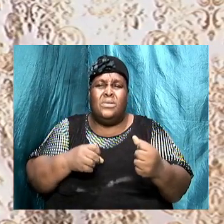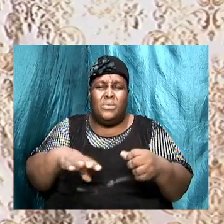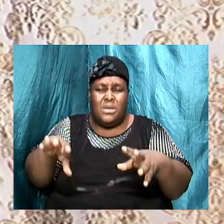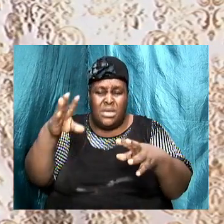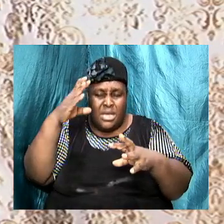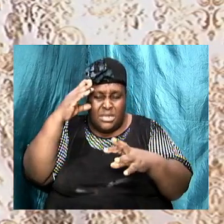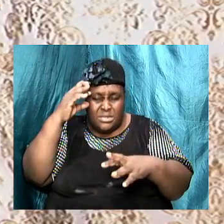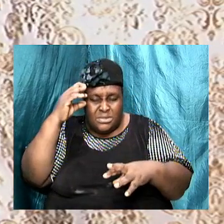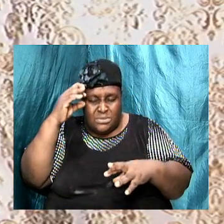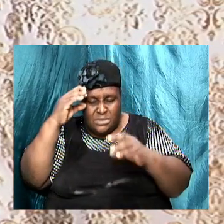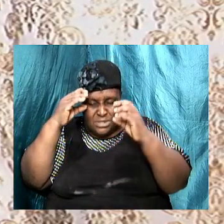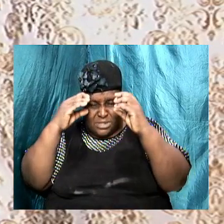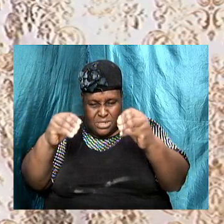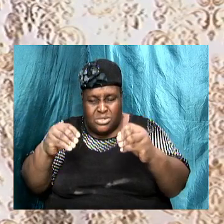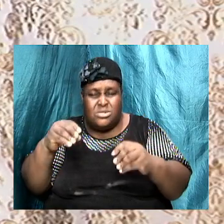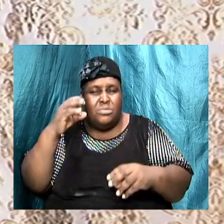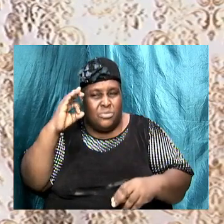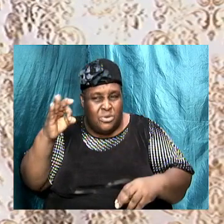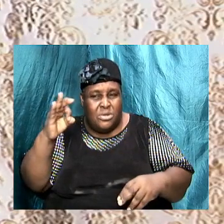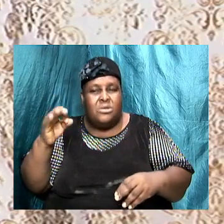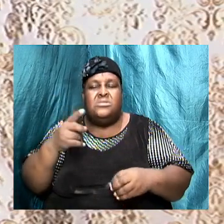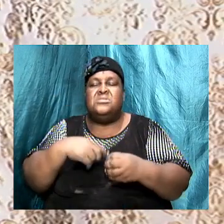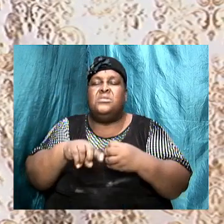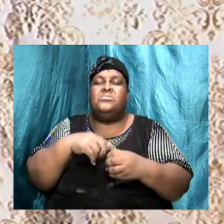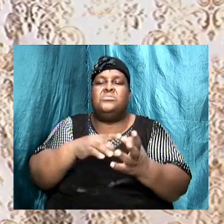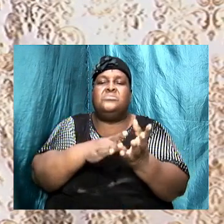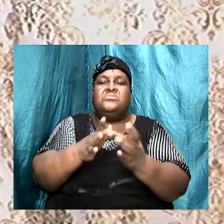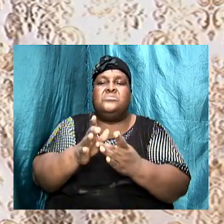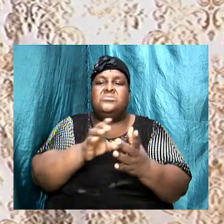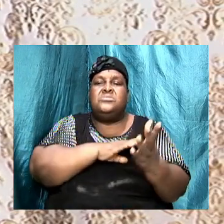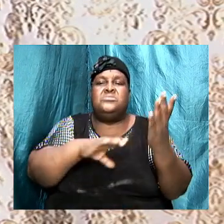and our preachings about Jesus Christ.